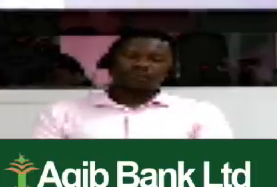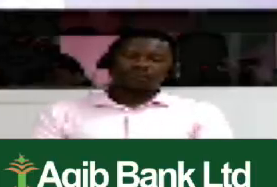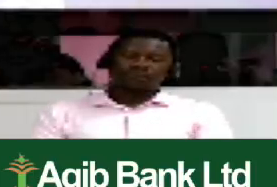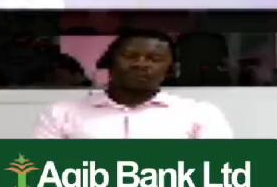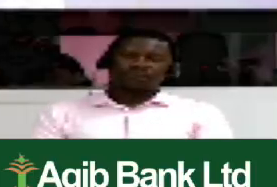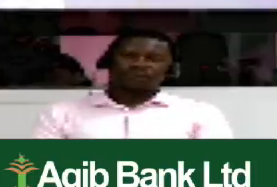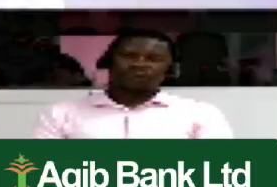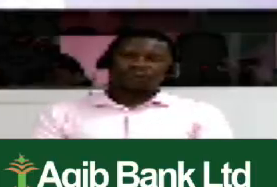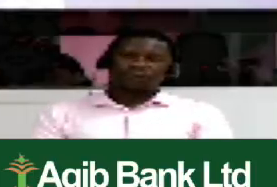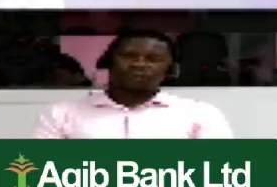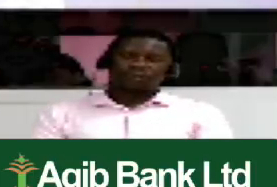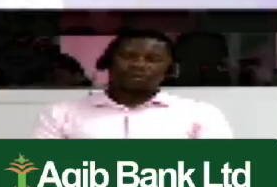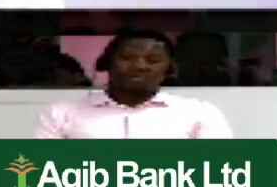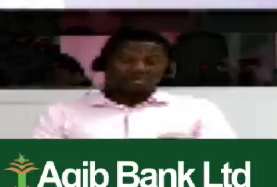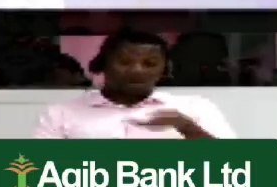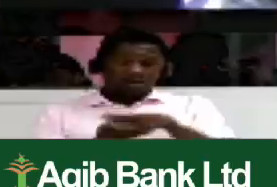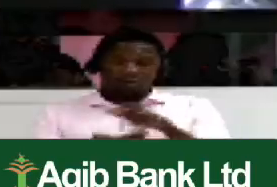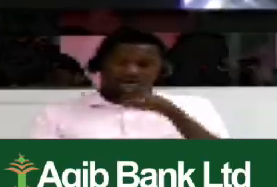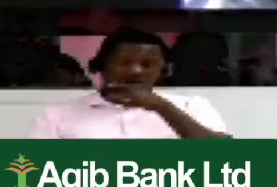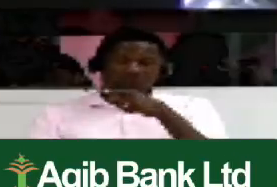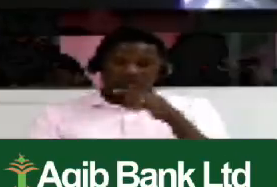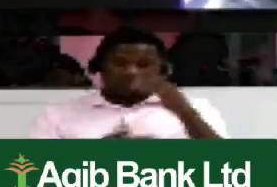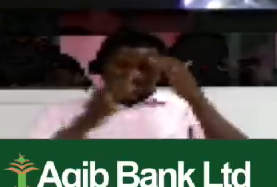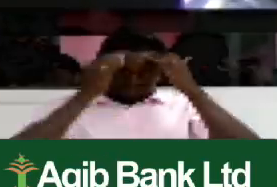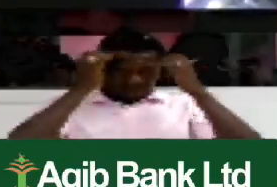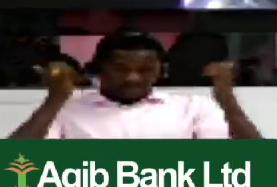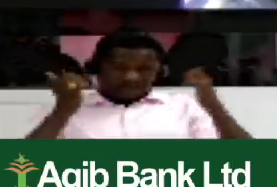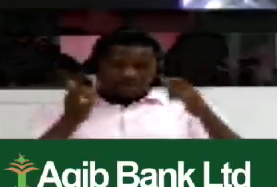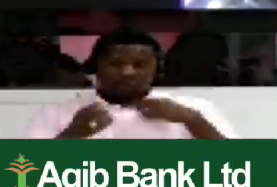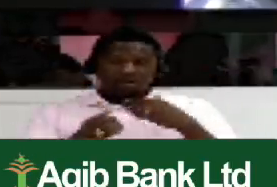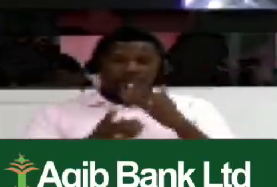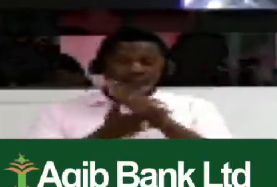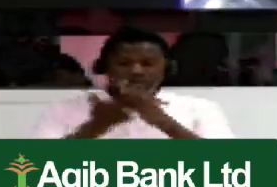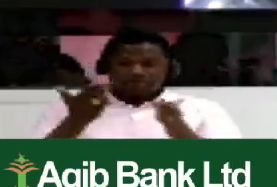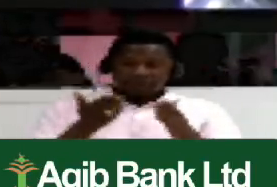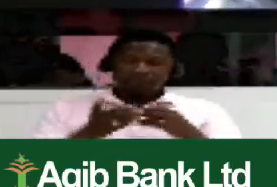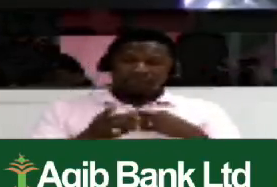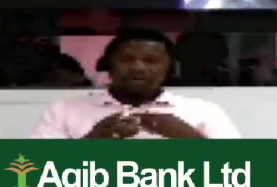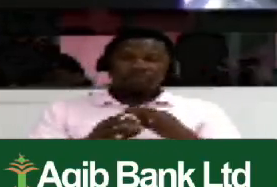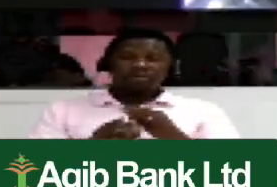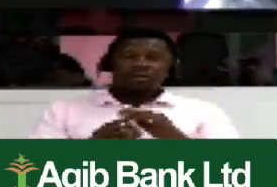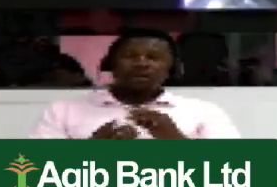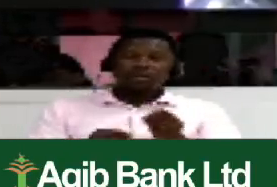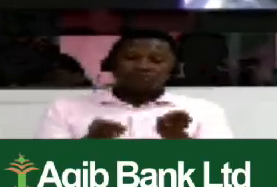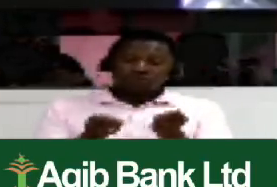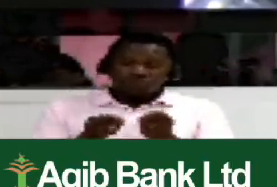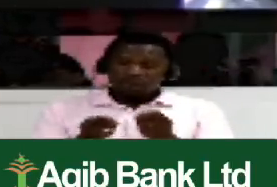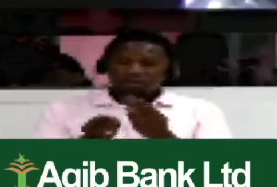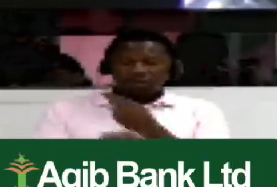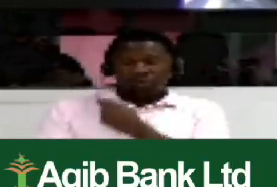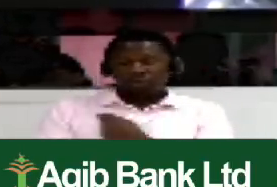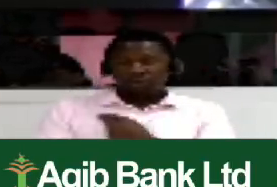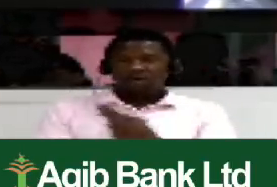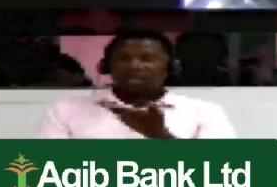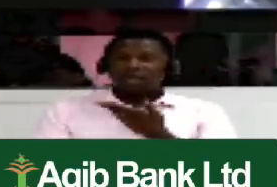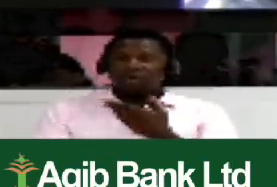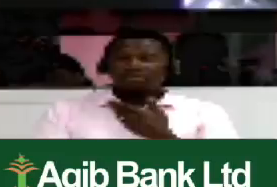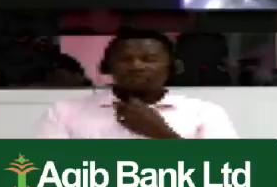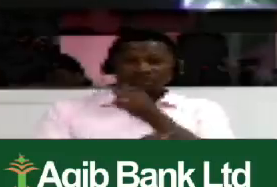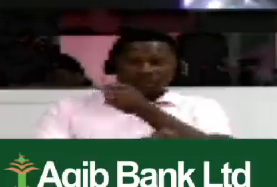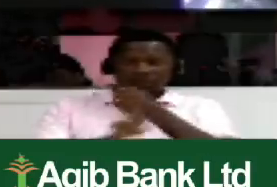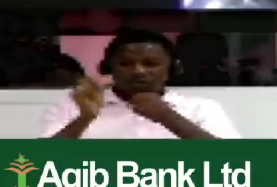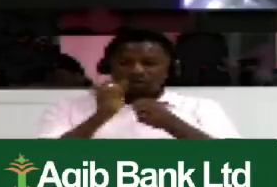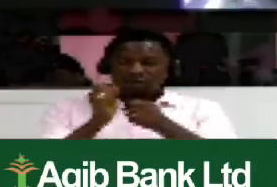Based on your experience, as someone who was part of the students' union, had you ever had a situation like this